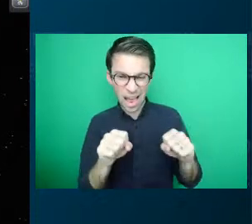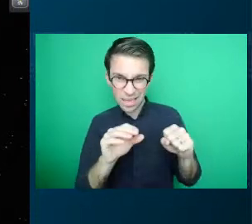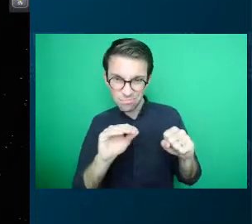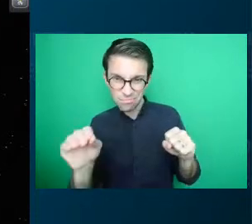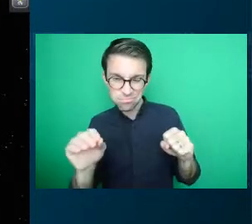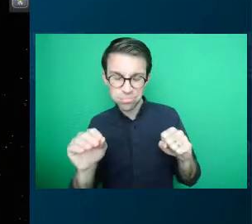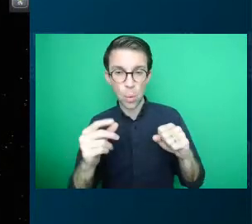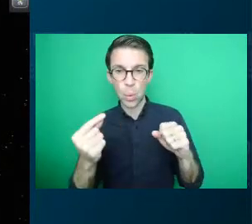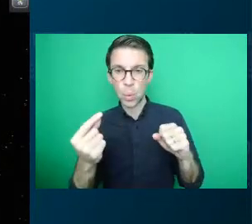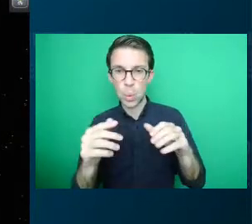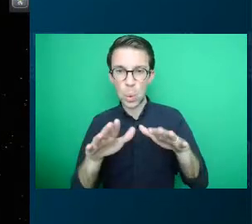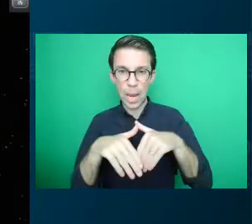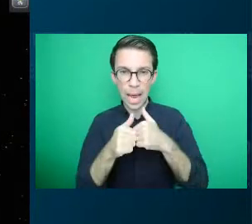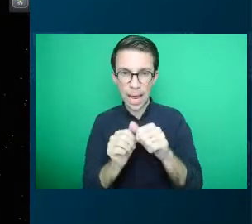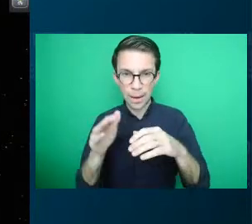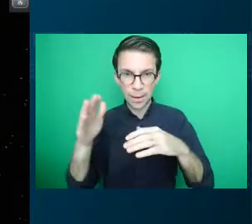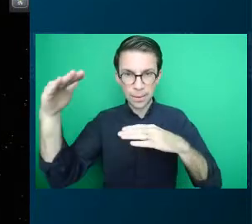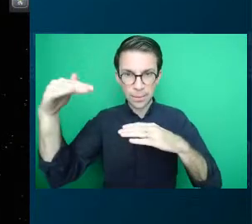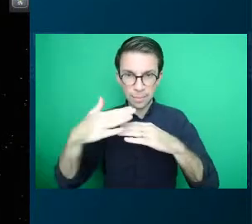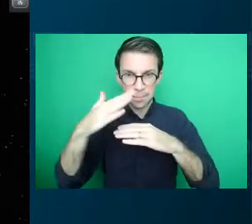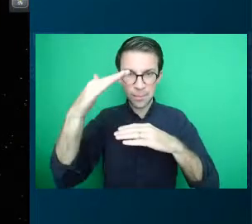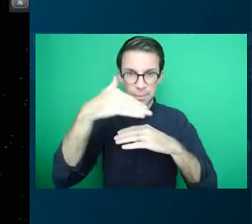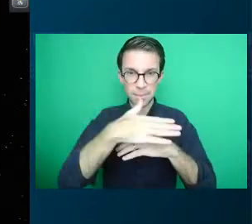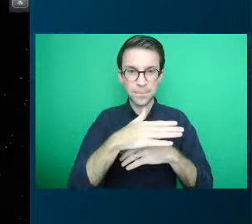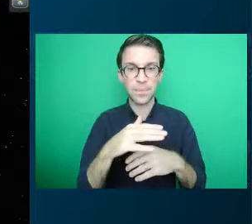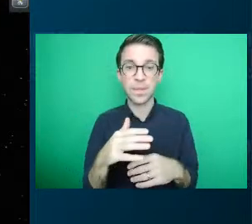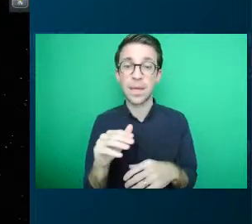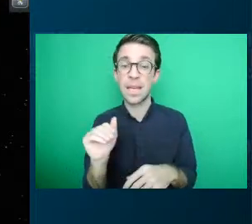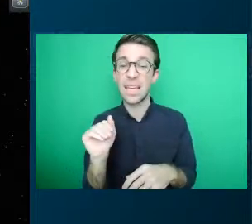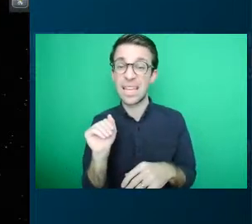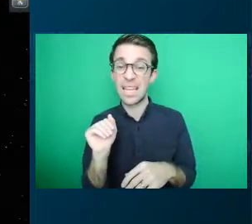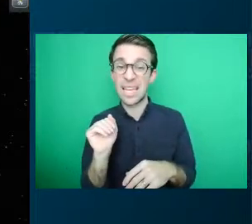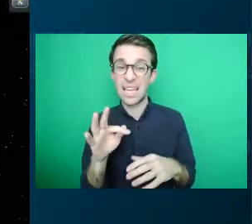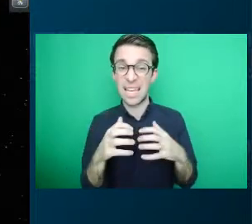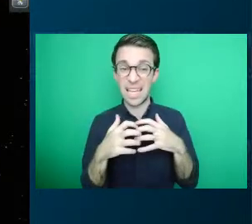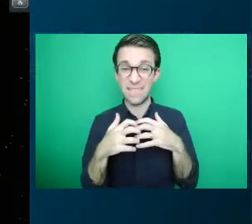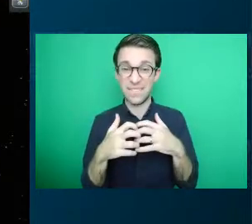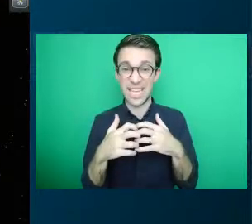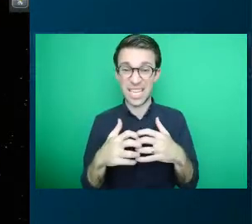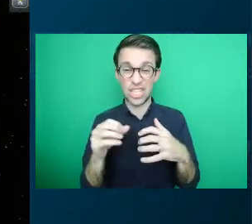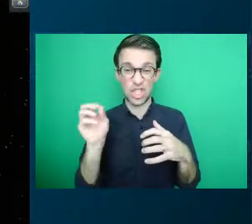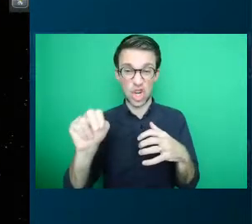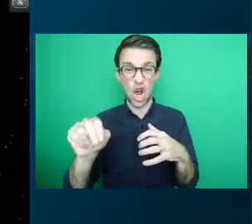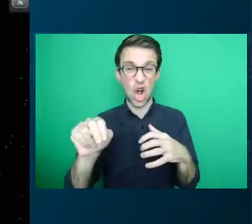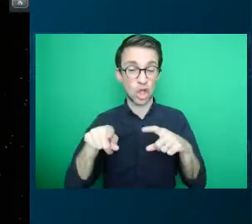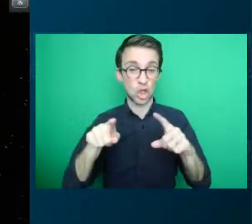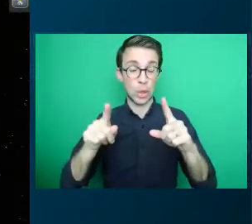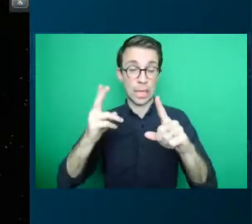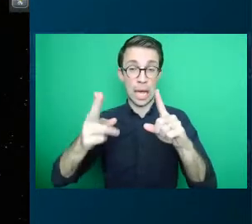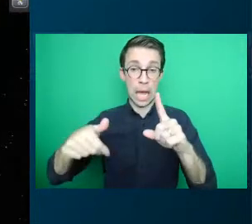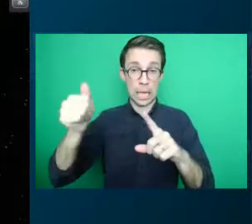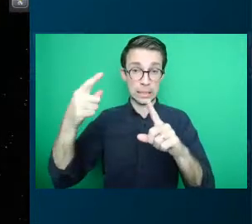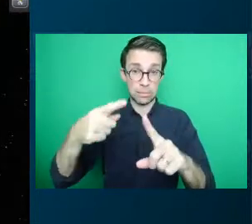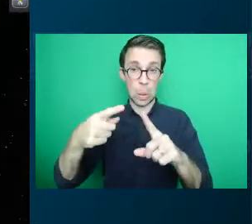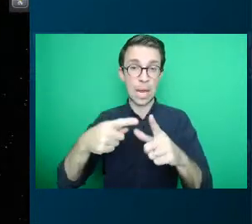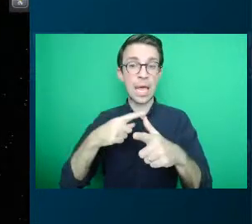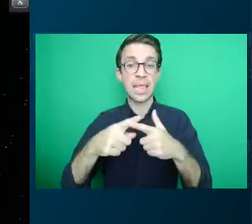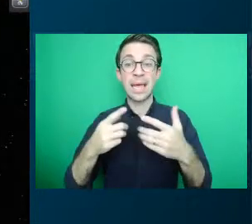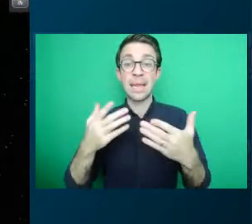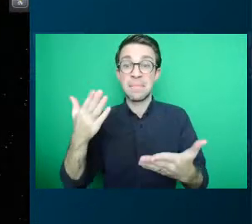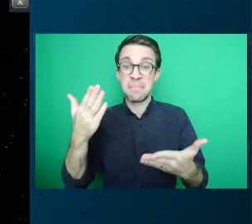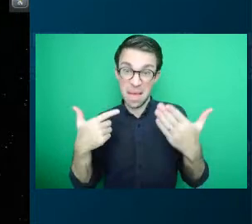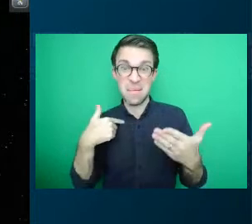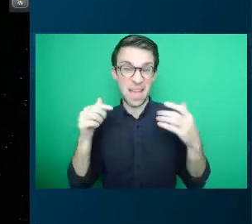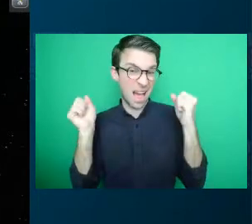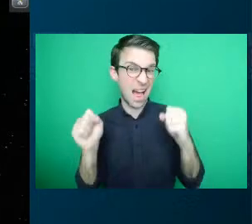allows me to do some calculations and say, hey, if I turn on my engine when I get to the highest point in my orbit, maybe I can go all the way around the